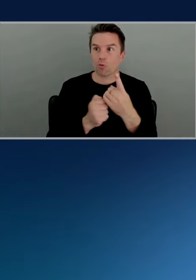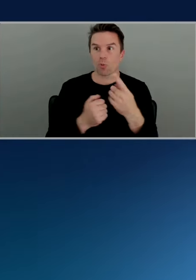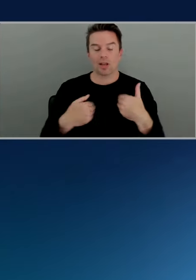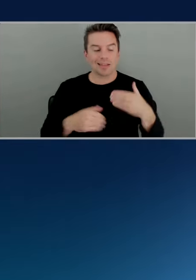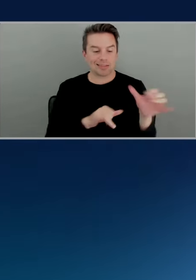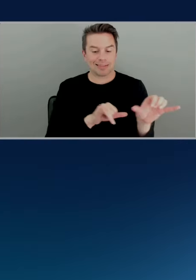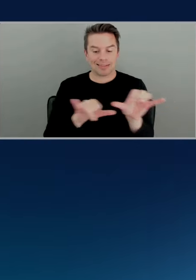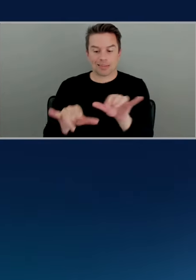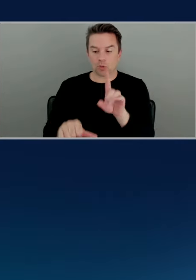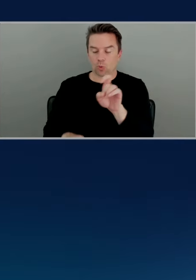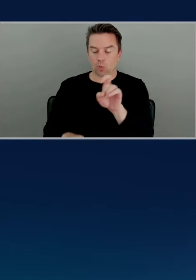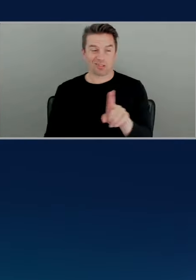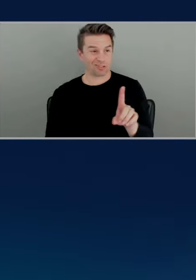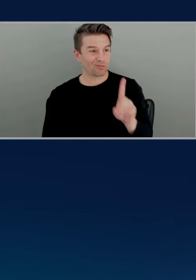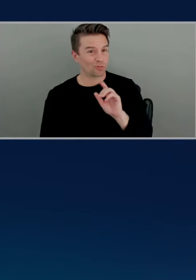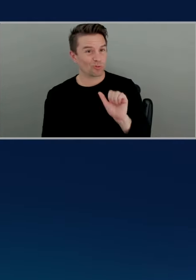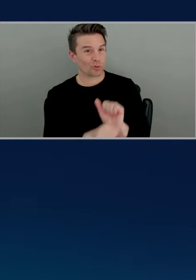hit the LLM like